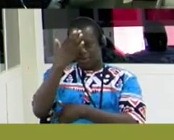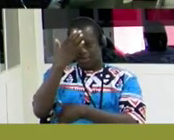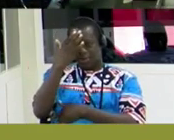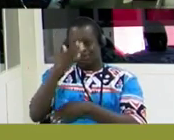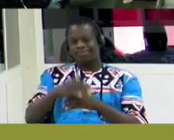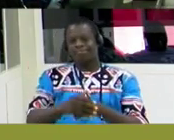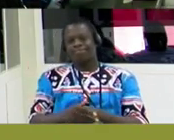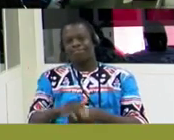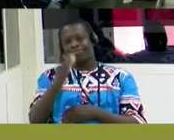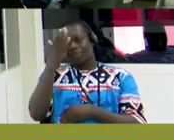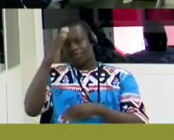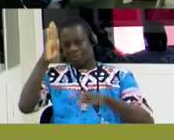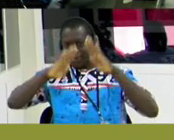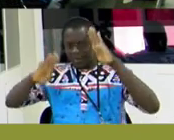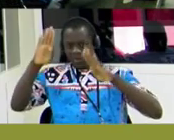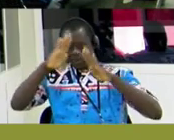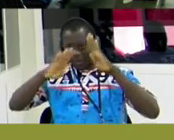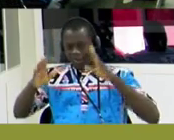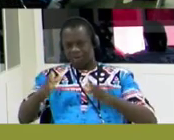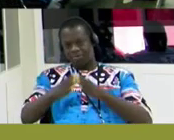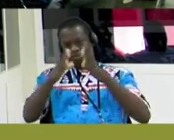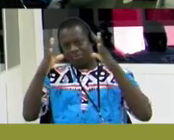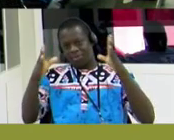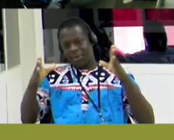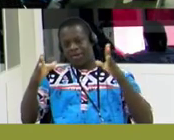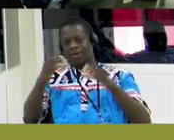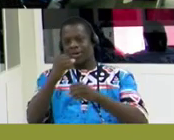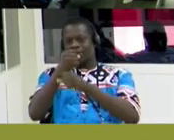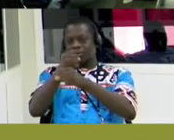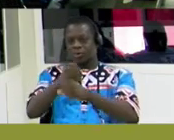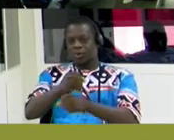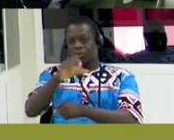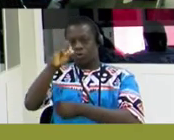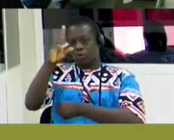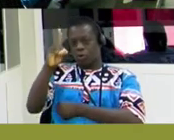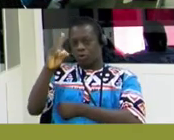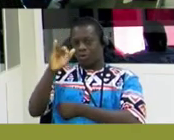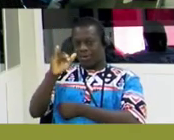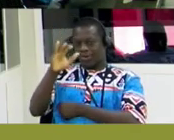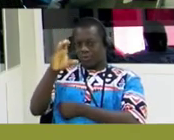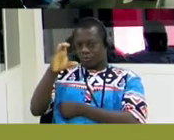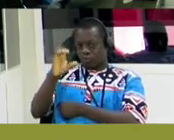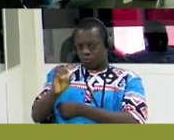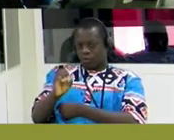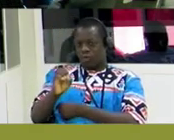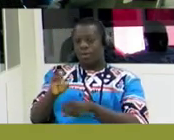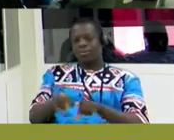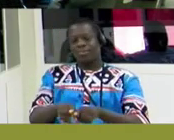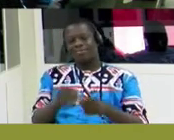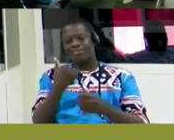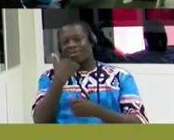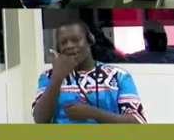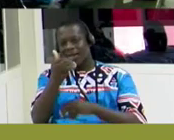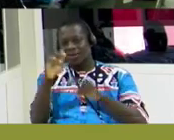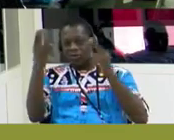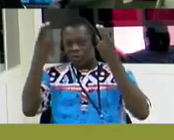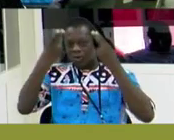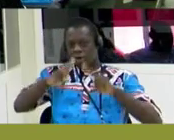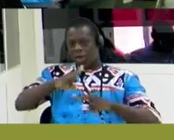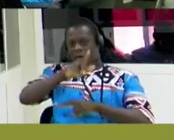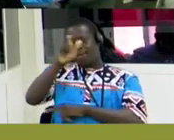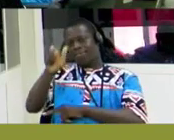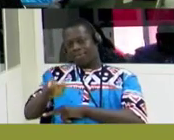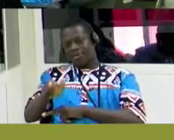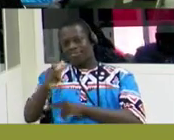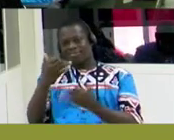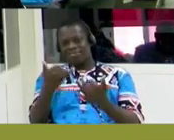Amen. Thank you very much, Bishop Udiko. Counselor, are we ready with today's this morning's witness? If we